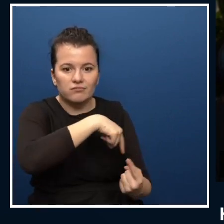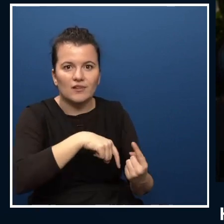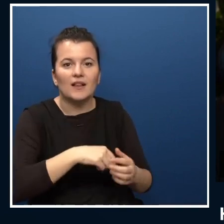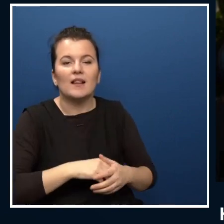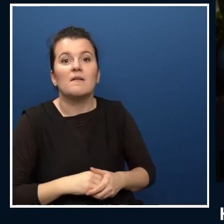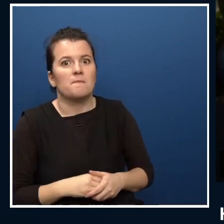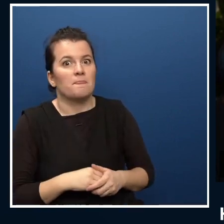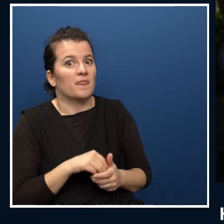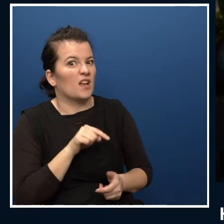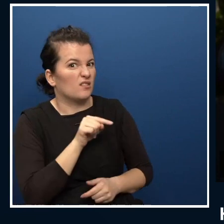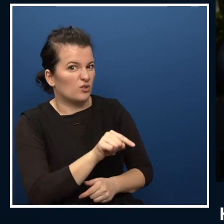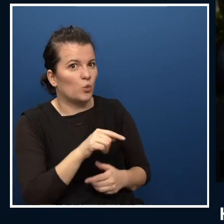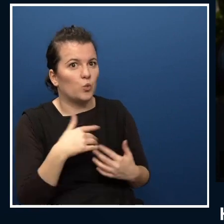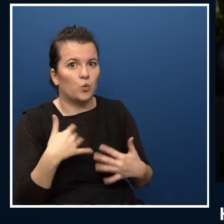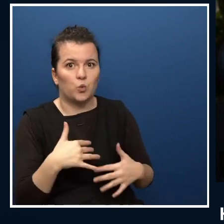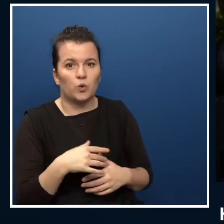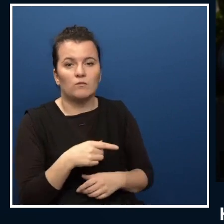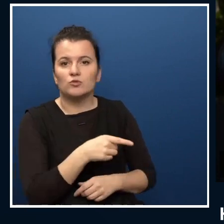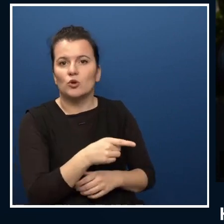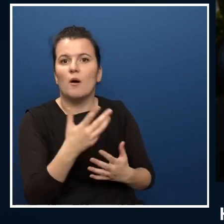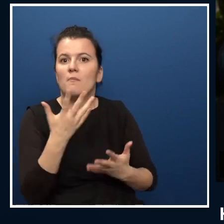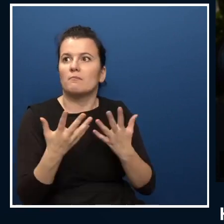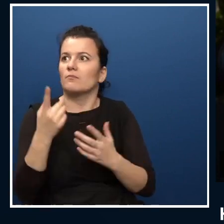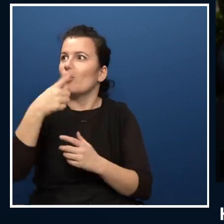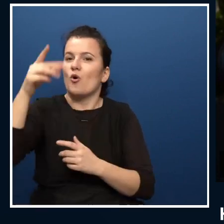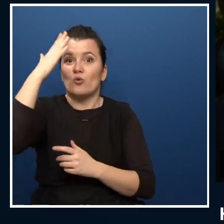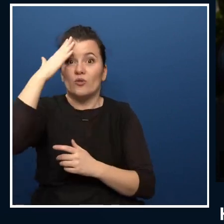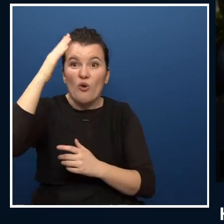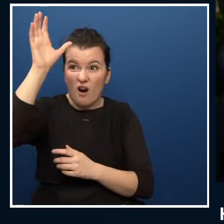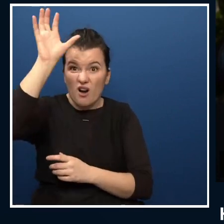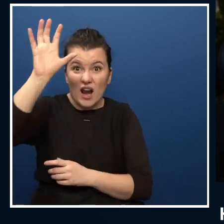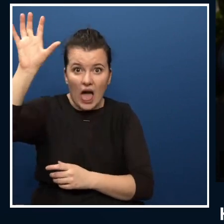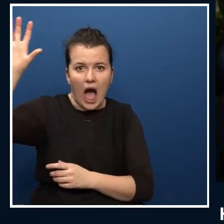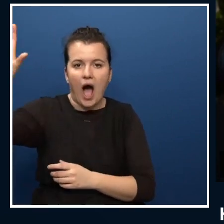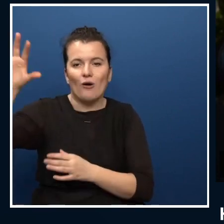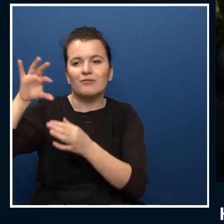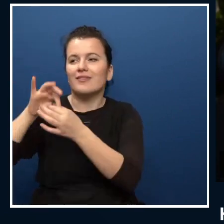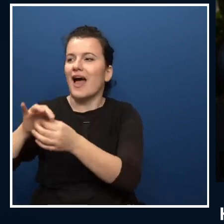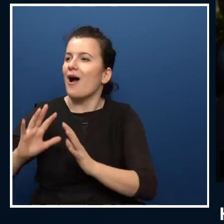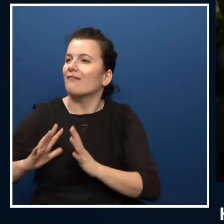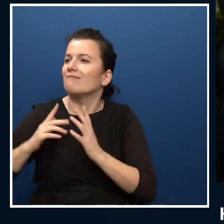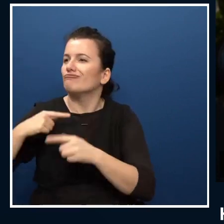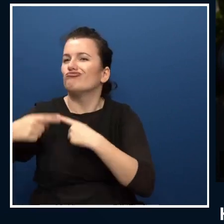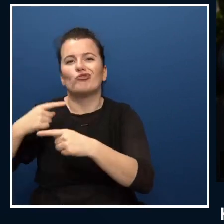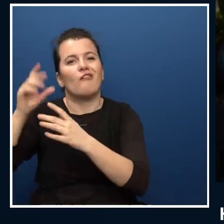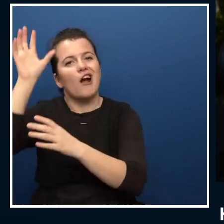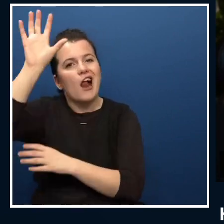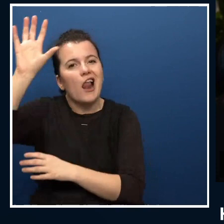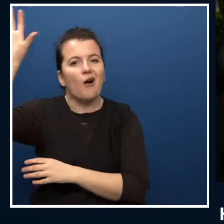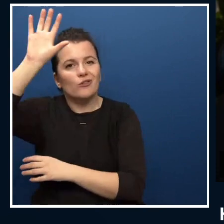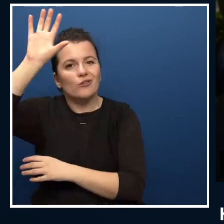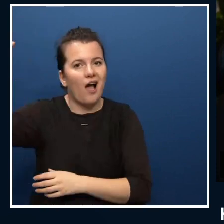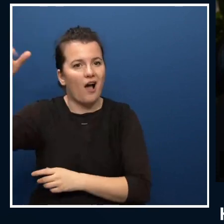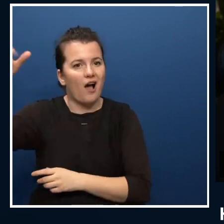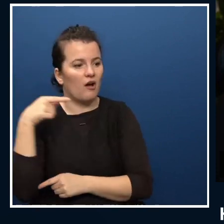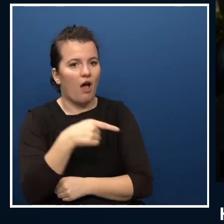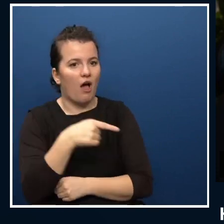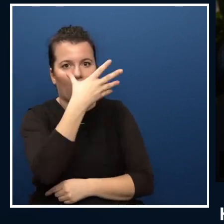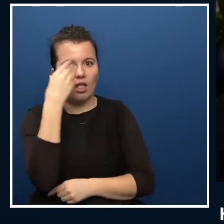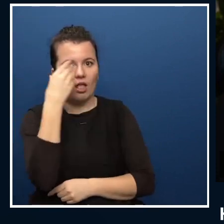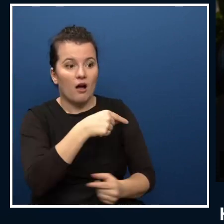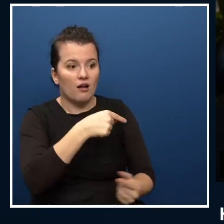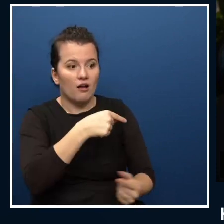cloud forget that there are still hard drives out there that spin that you can listen to. So that means that you could actually visit my blog